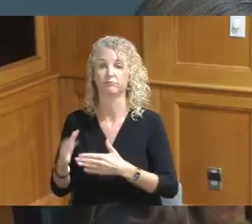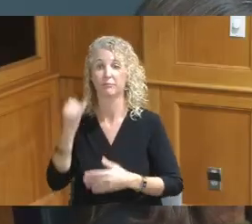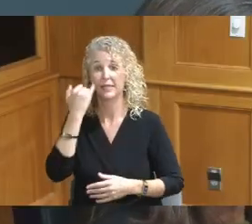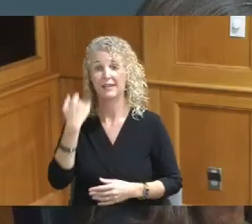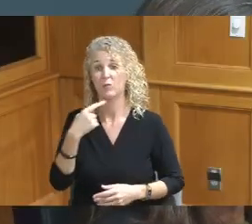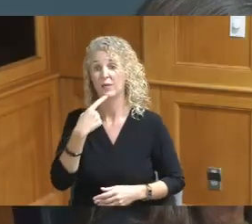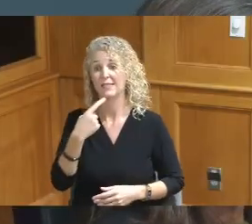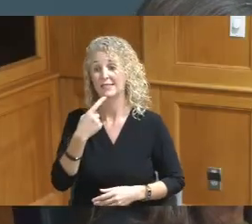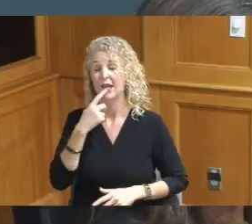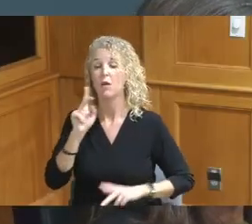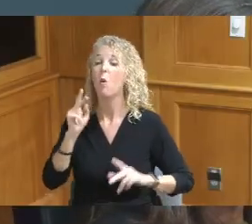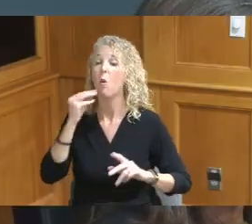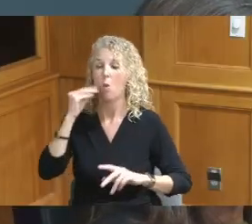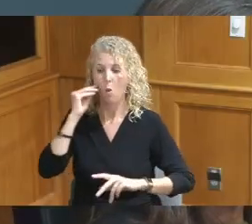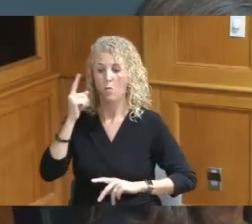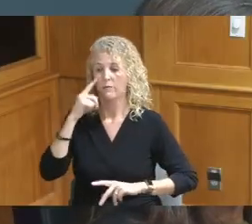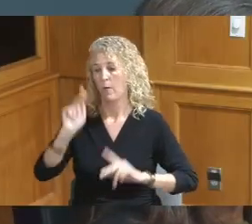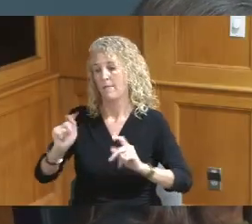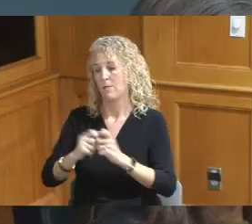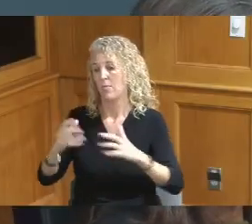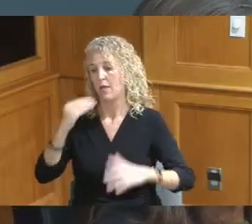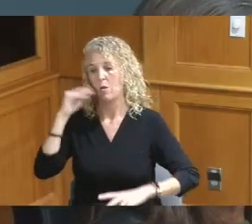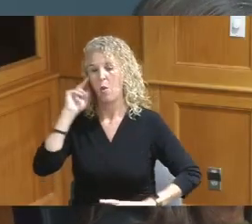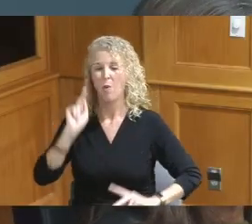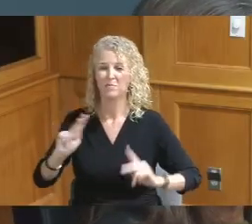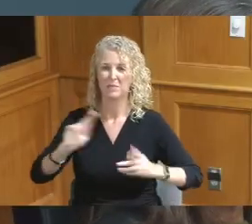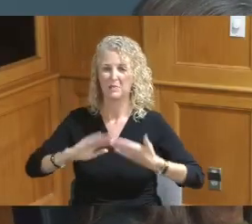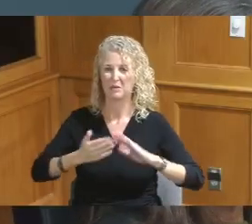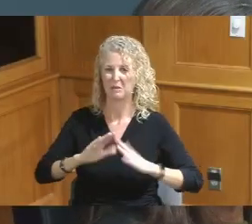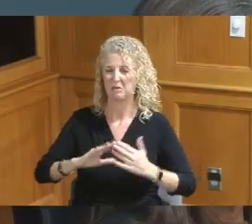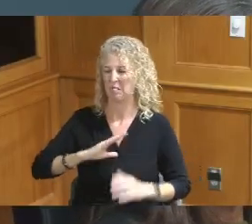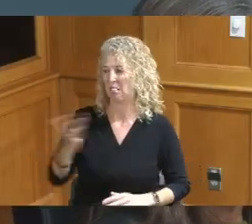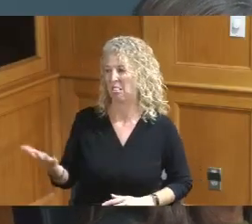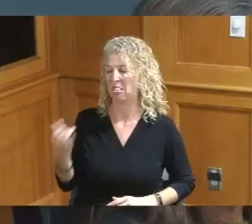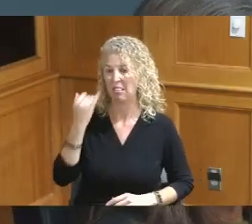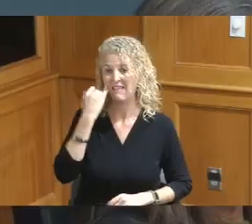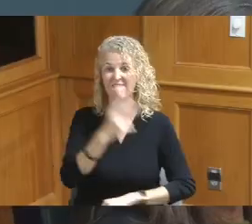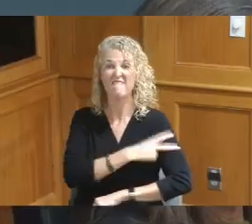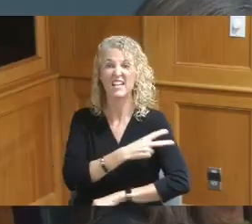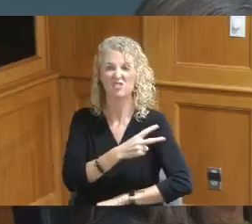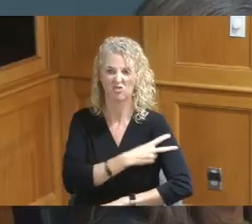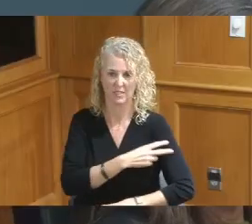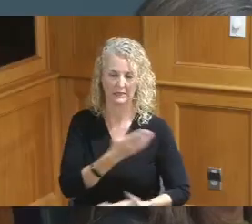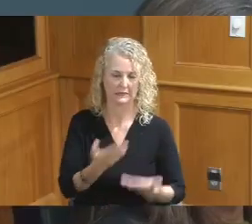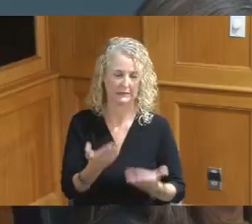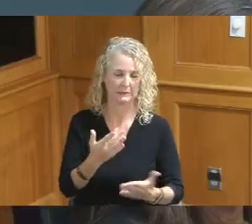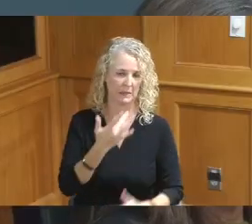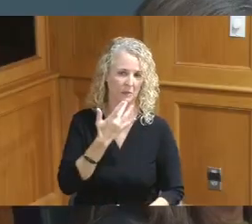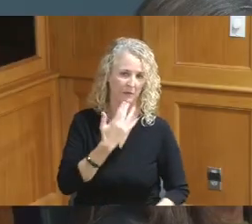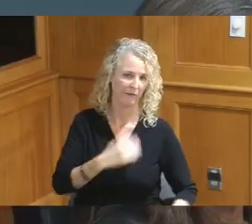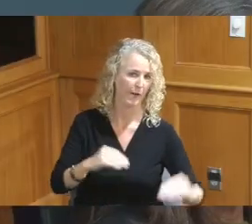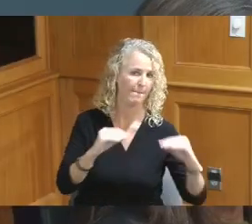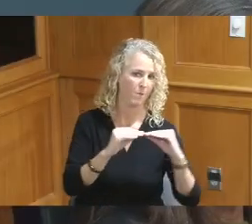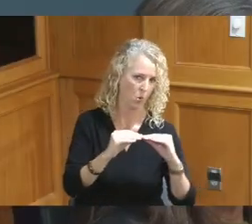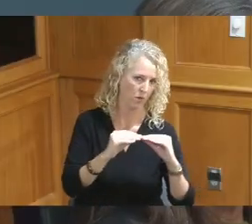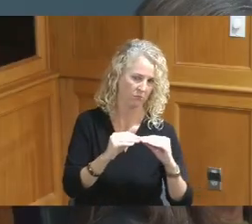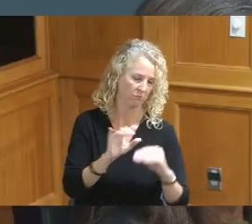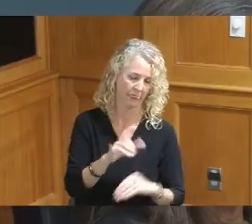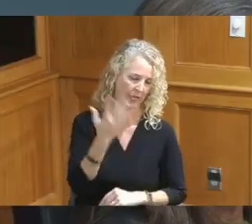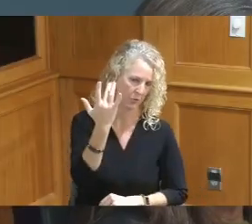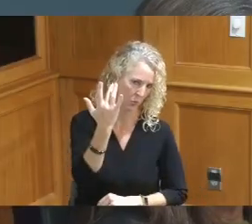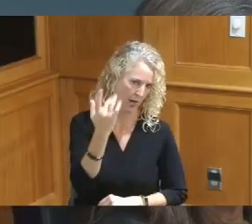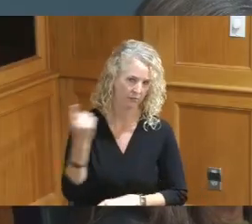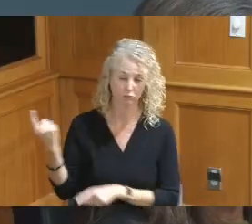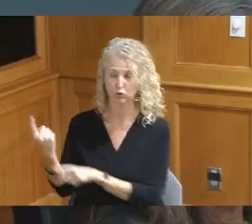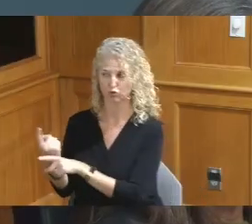homeless housing, that maybe the communities would be more acceptable if we said veteran homeless housing. So so